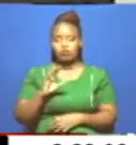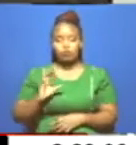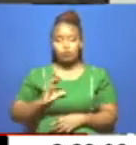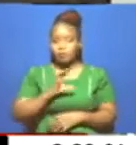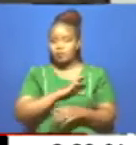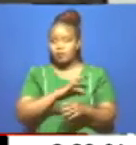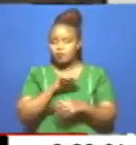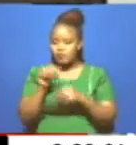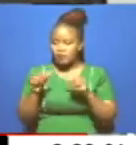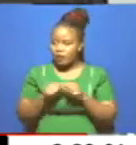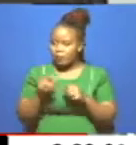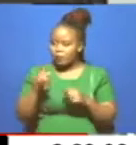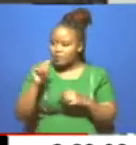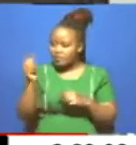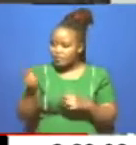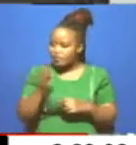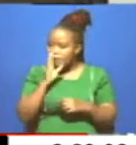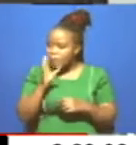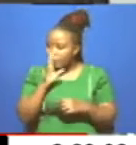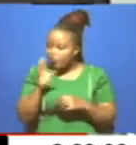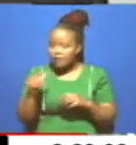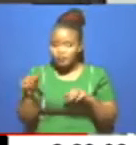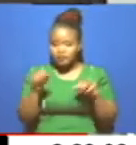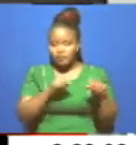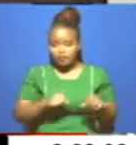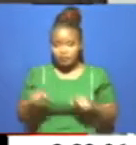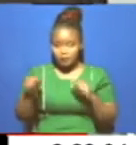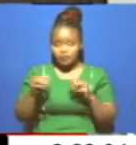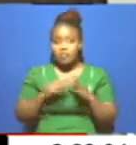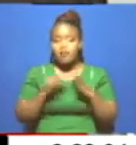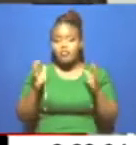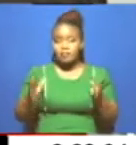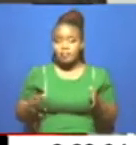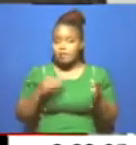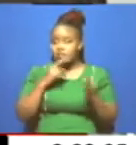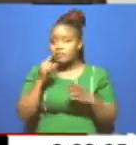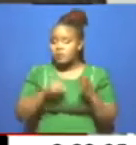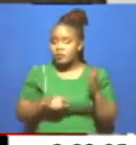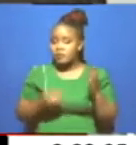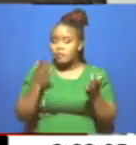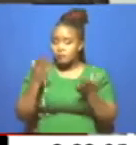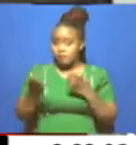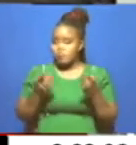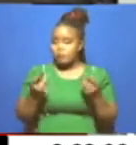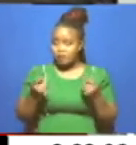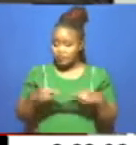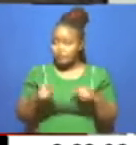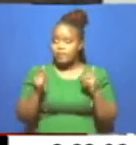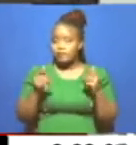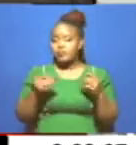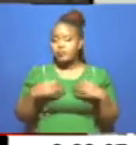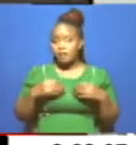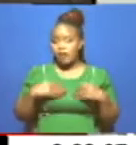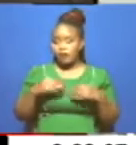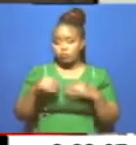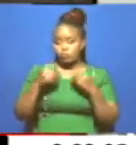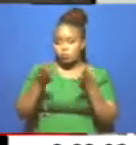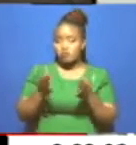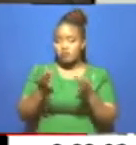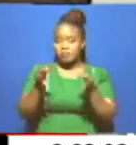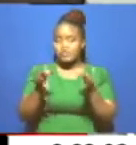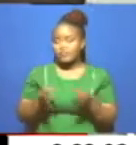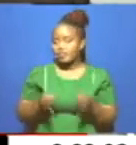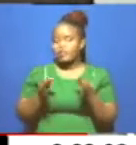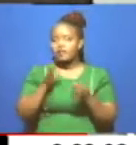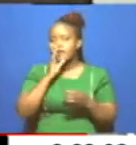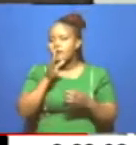strategies. A section of the lawmakers say that there may be attempts by Parliament to provide Treasury with a backdoor option to borrow beyond